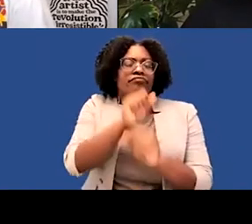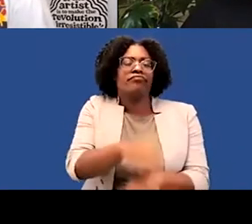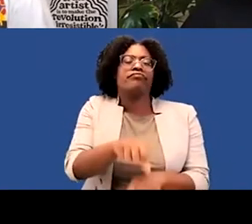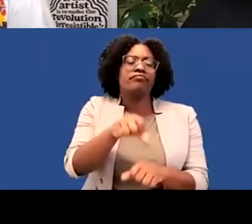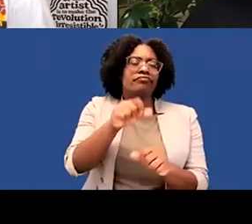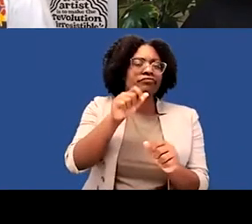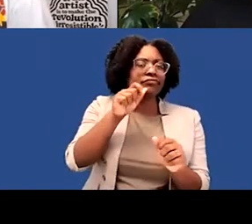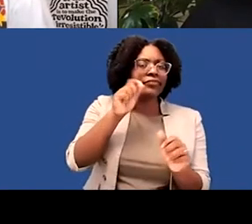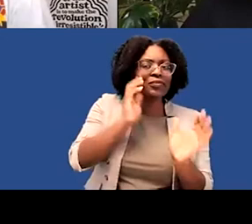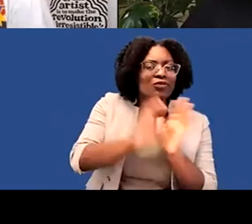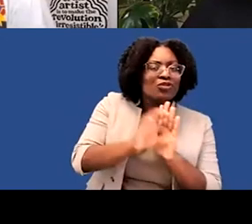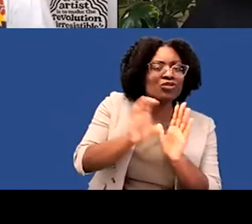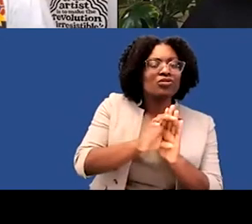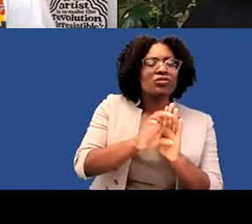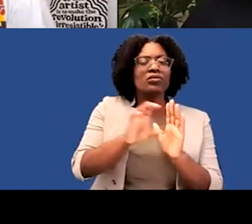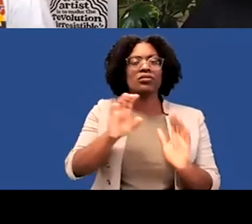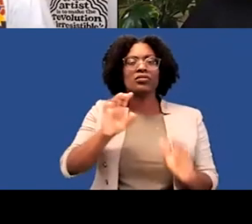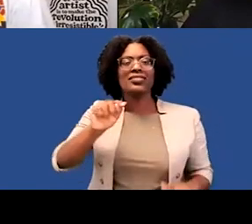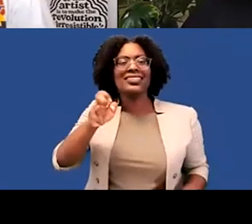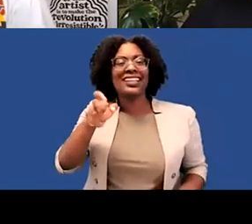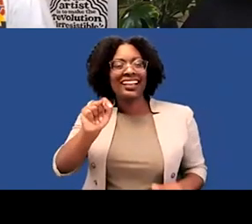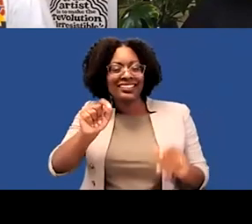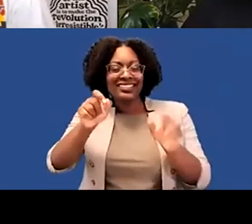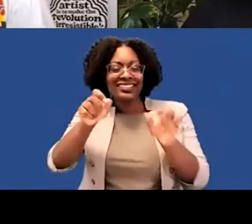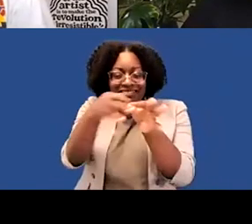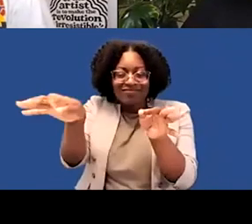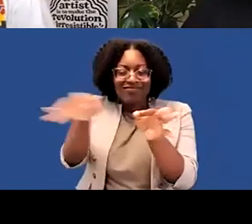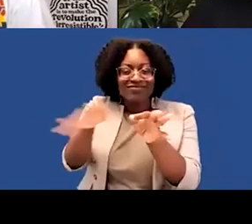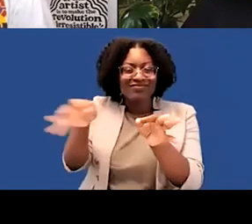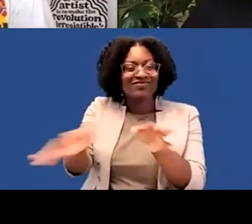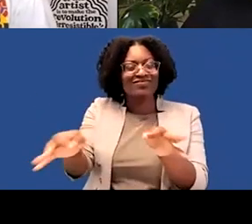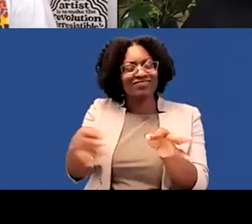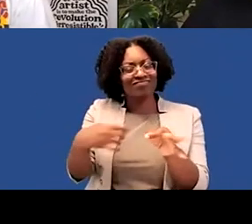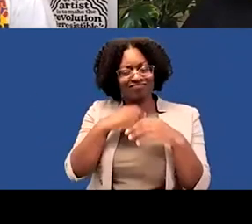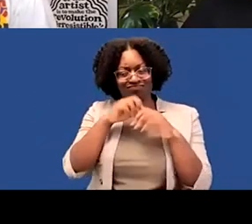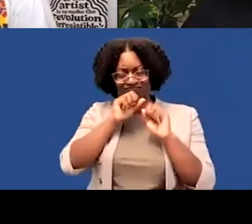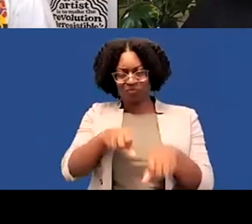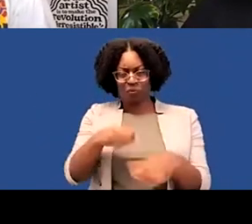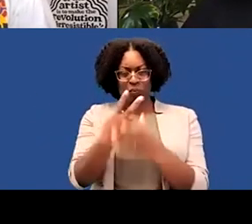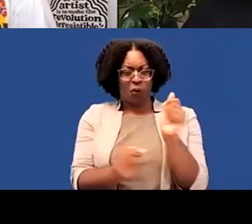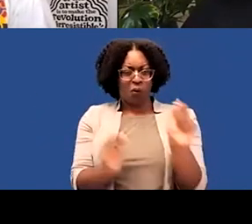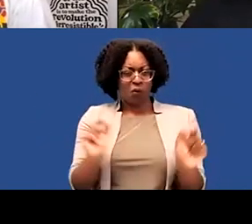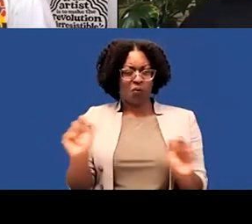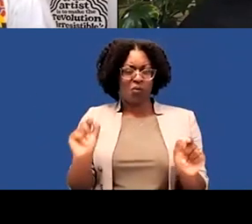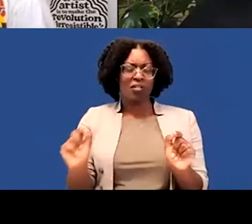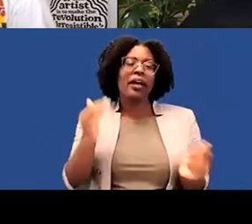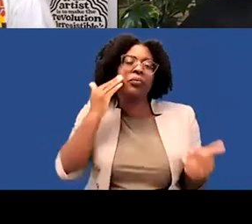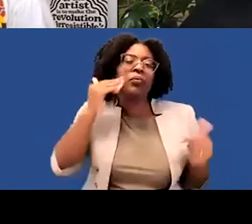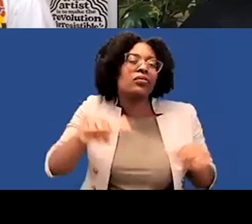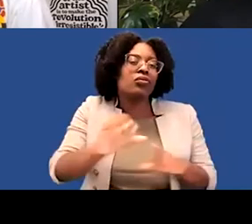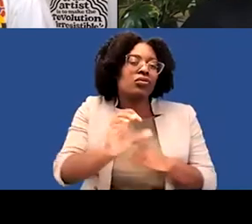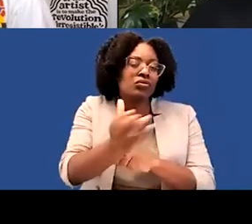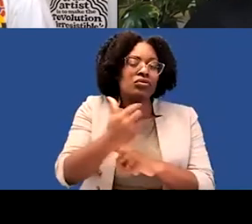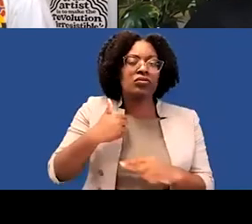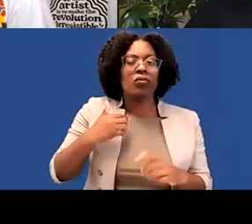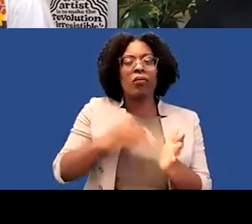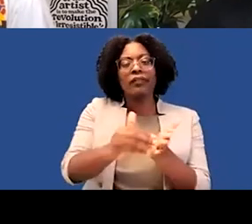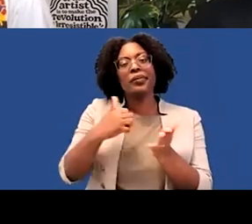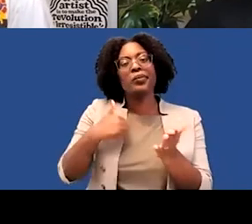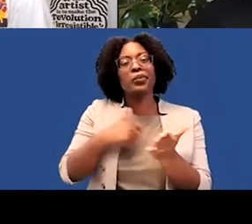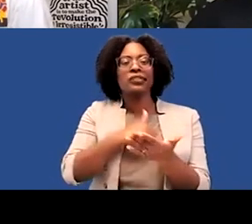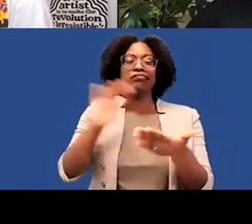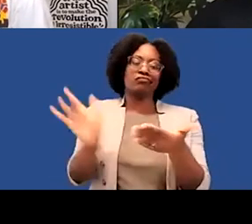sometimes in our culture because we are kind of swiping past things so quickly. But, you know, in the composition, I mean, it tells a story as well.